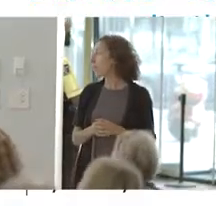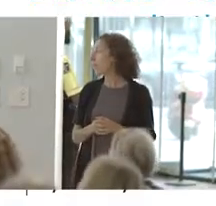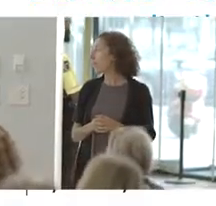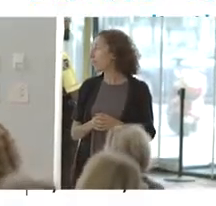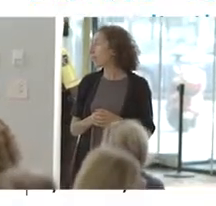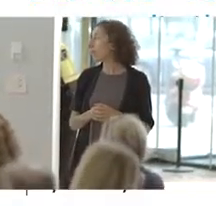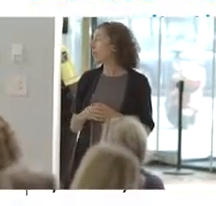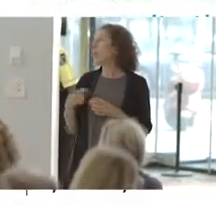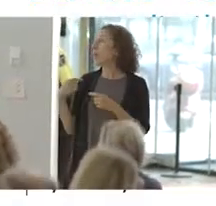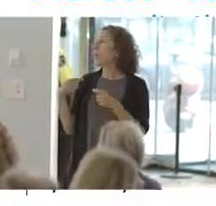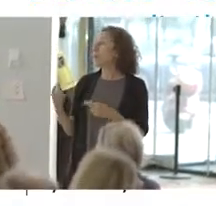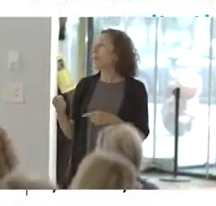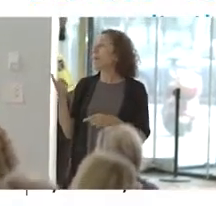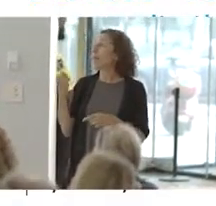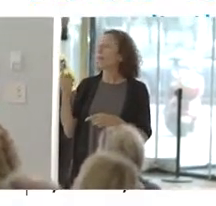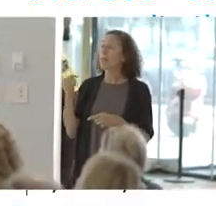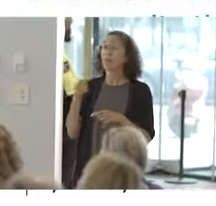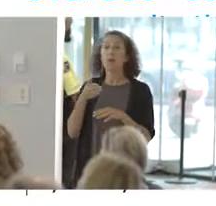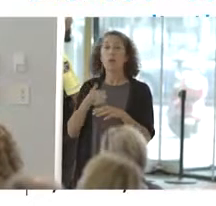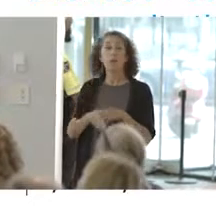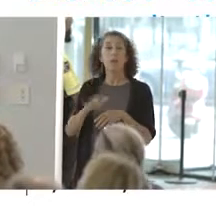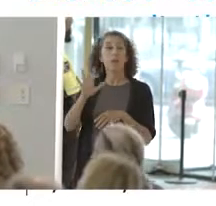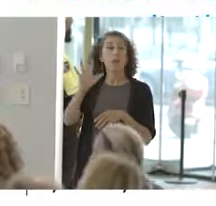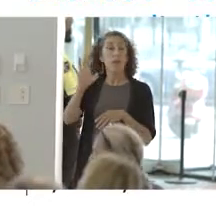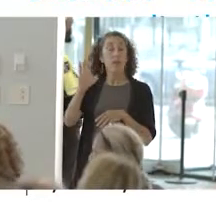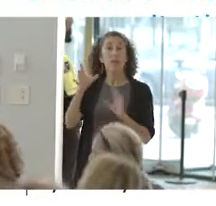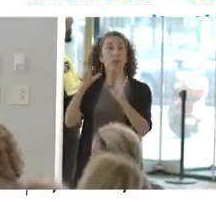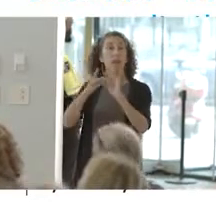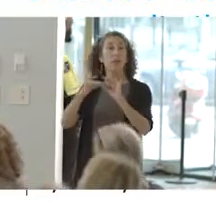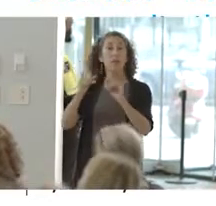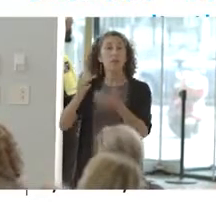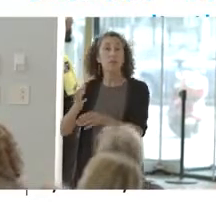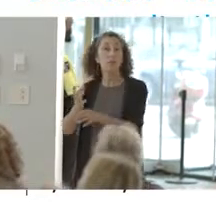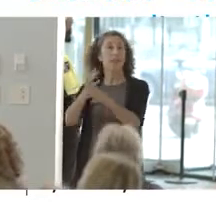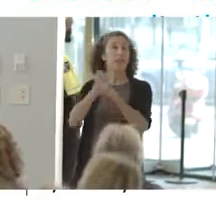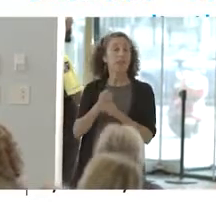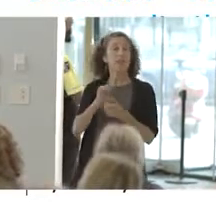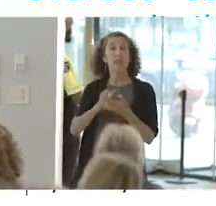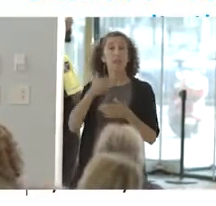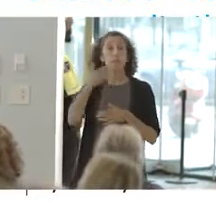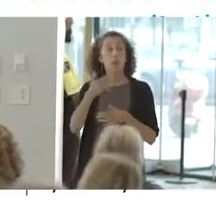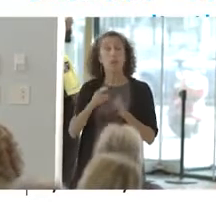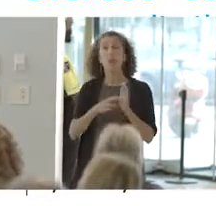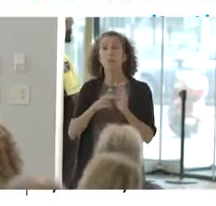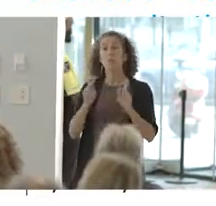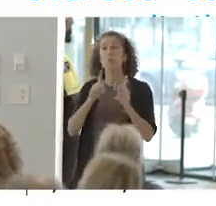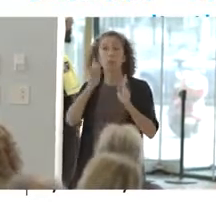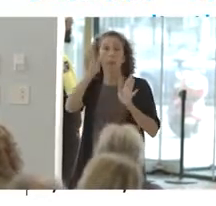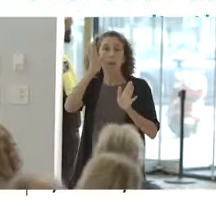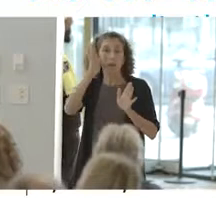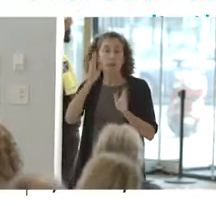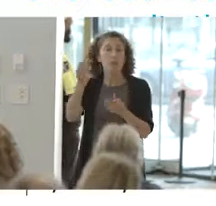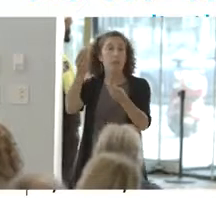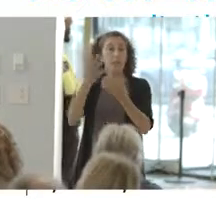year, we've received over 500 comments already, which is a great start, but we're of course asking for more. We met